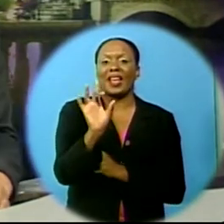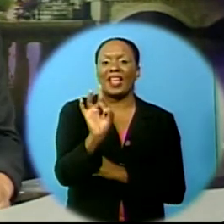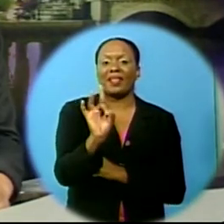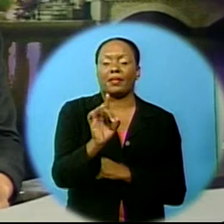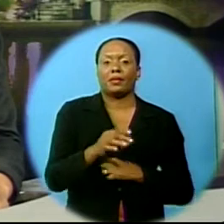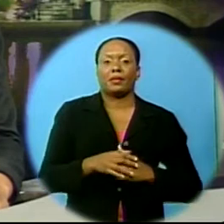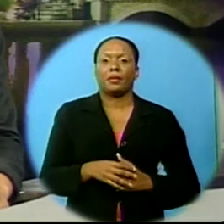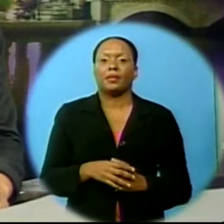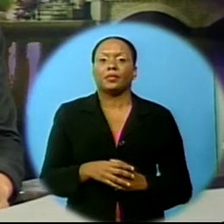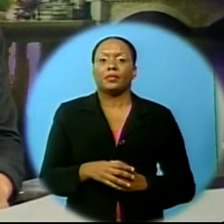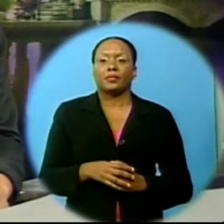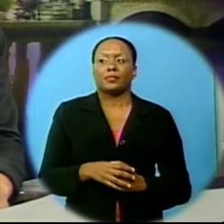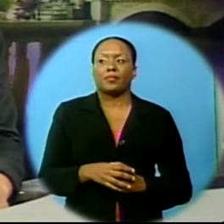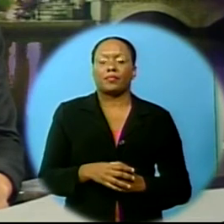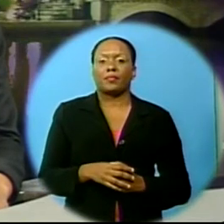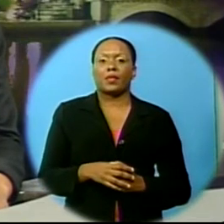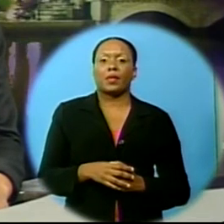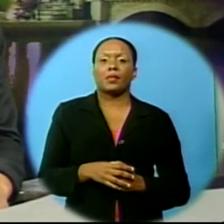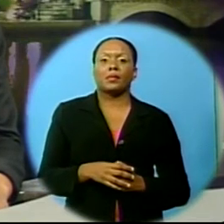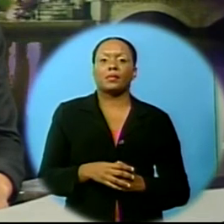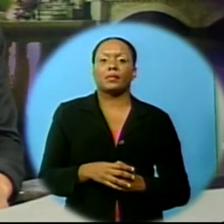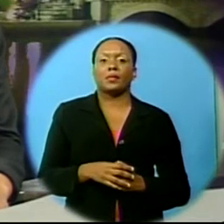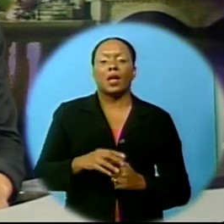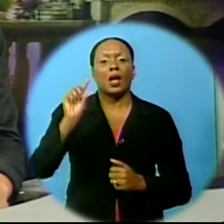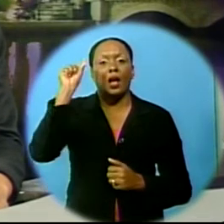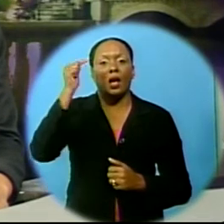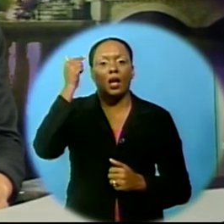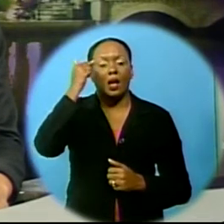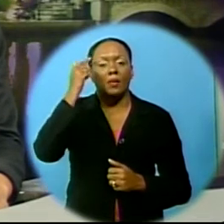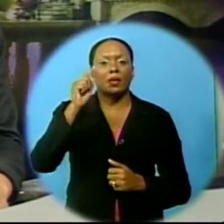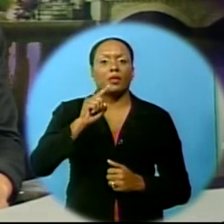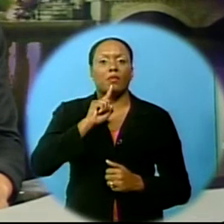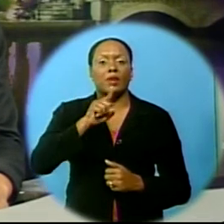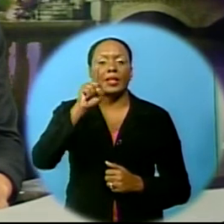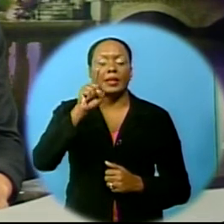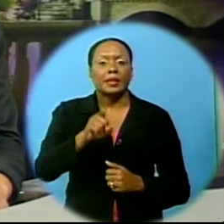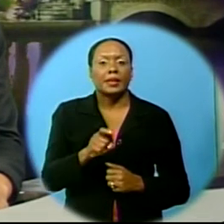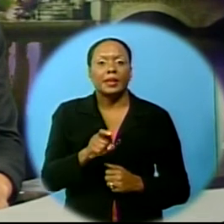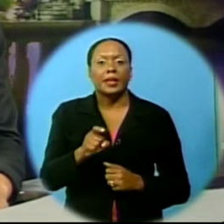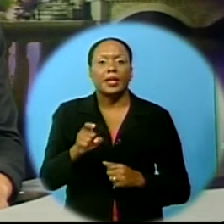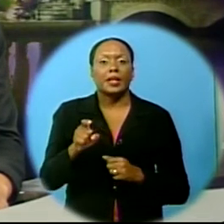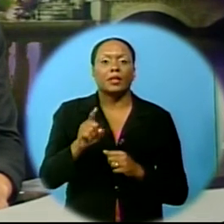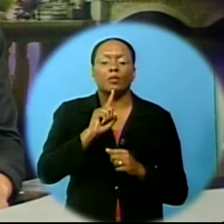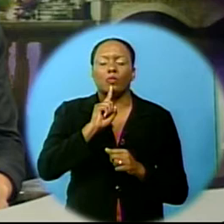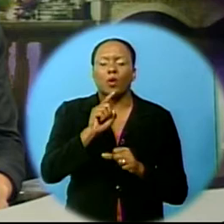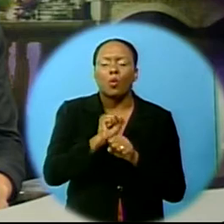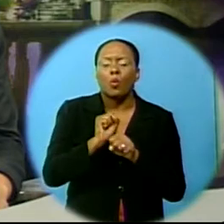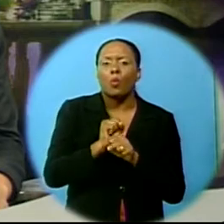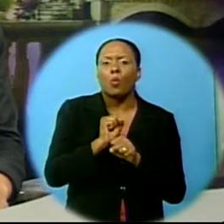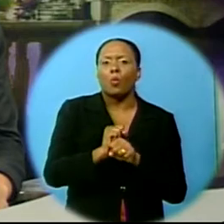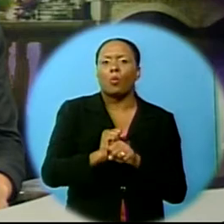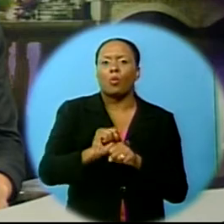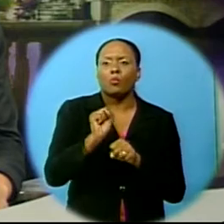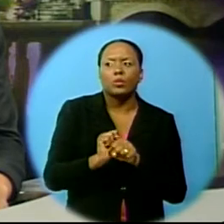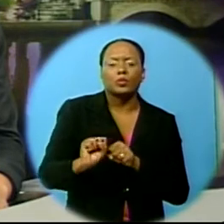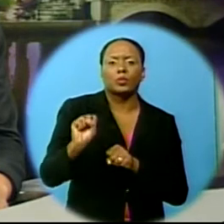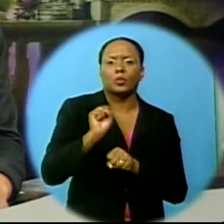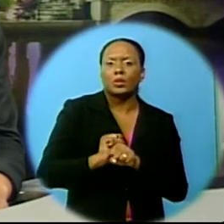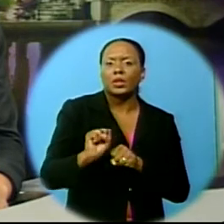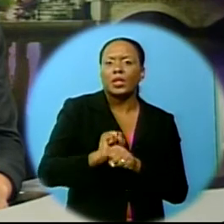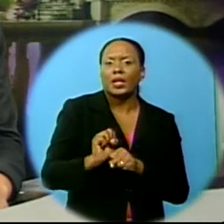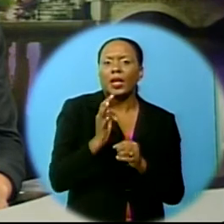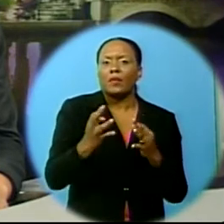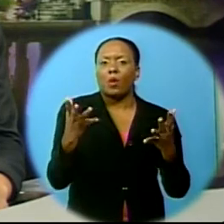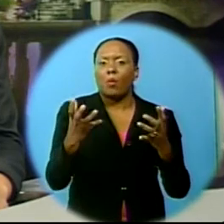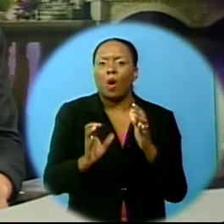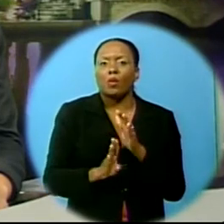There is a need for urgency if government is to realistically achieve its deficit target and realize sustainable growth. This from President of the